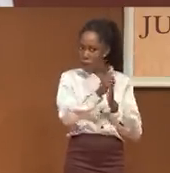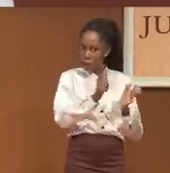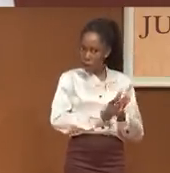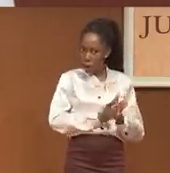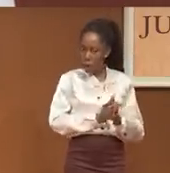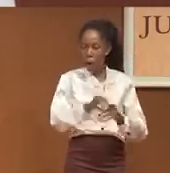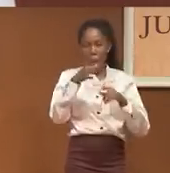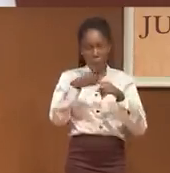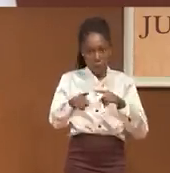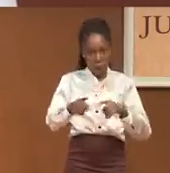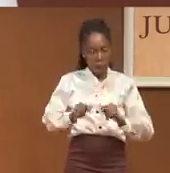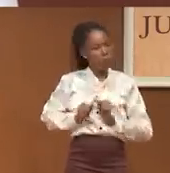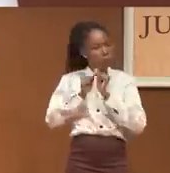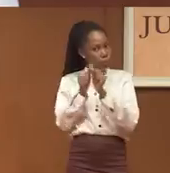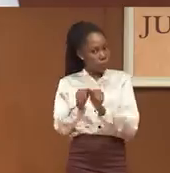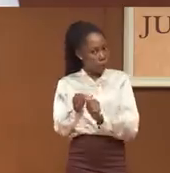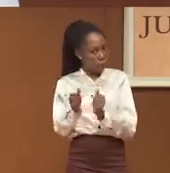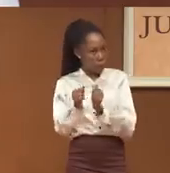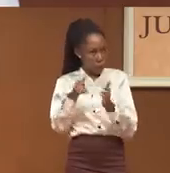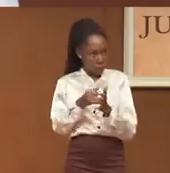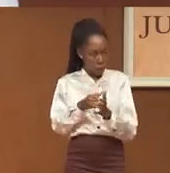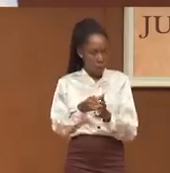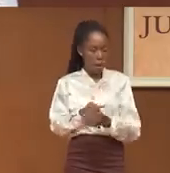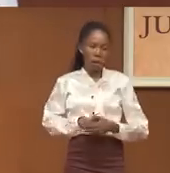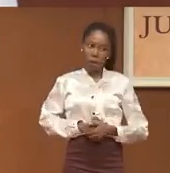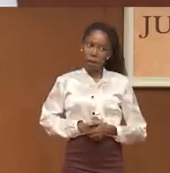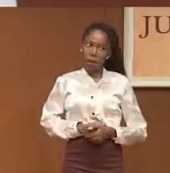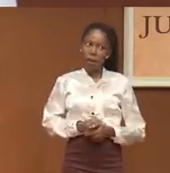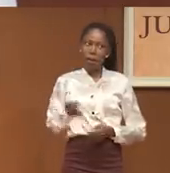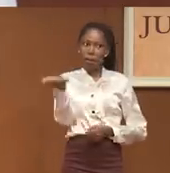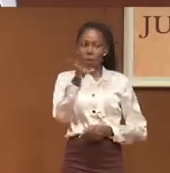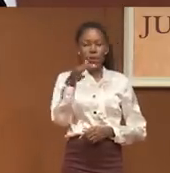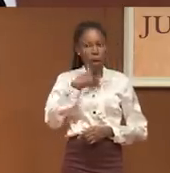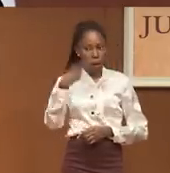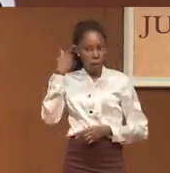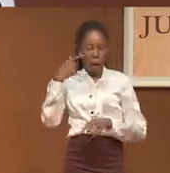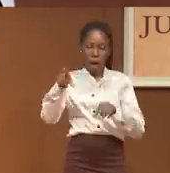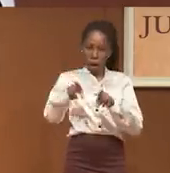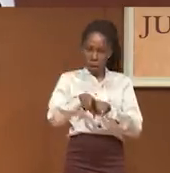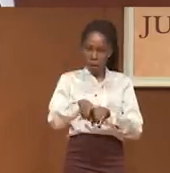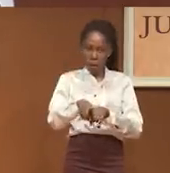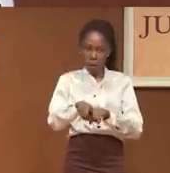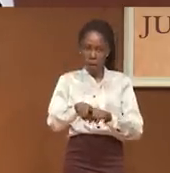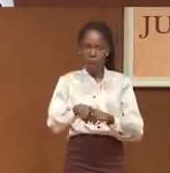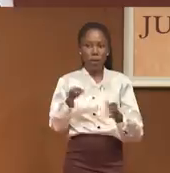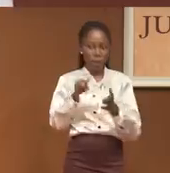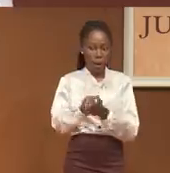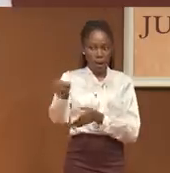But subsequent to that, or despite that, you've had your own agreements to